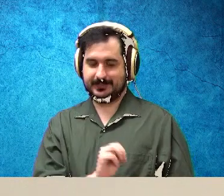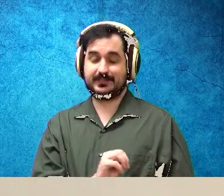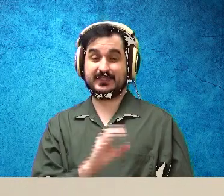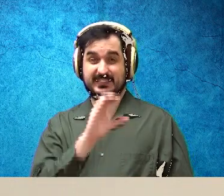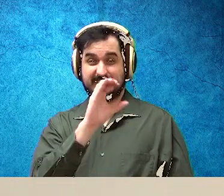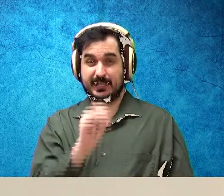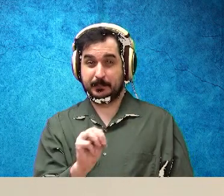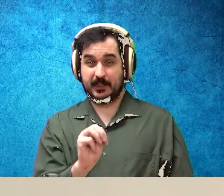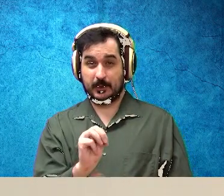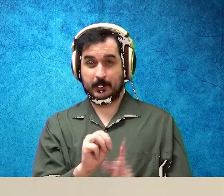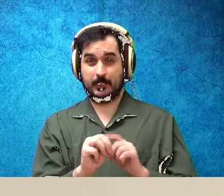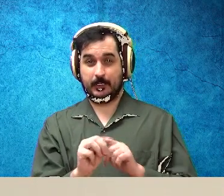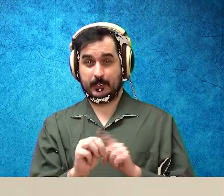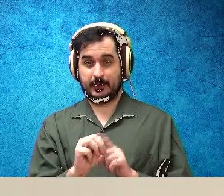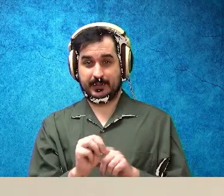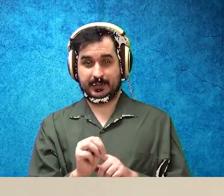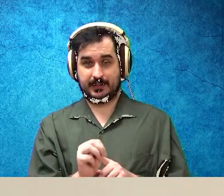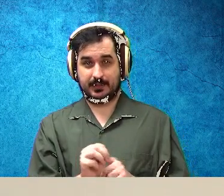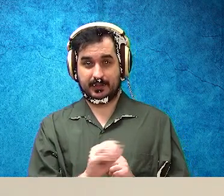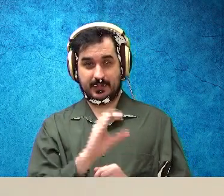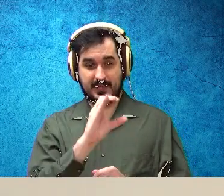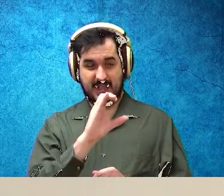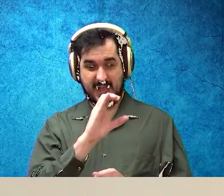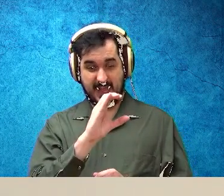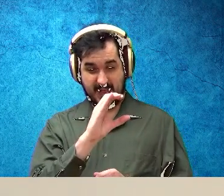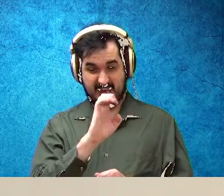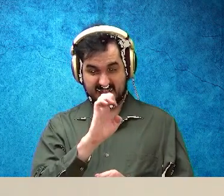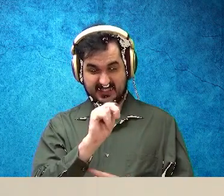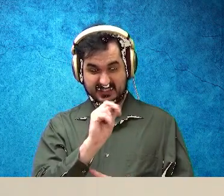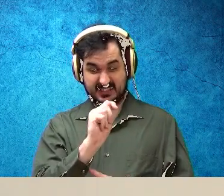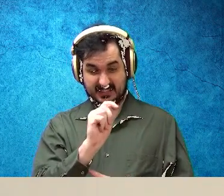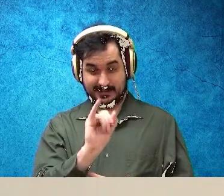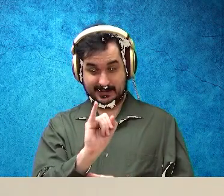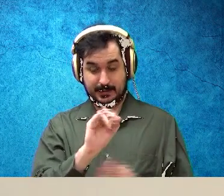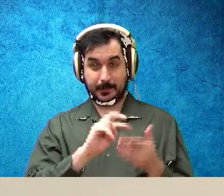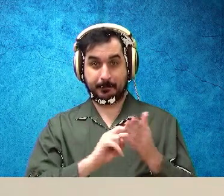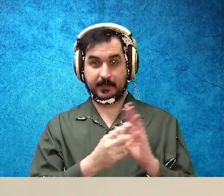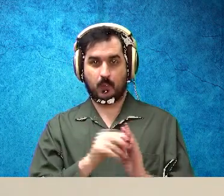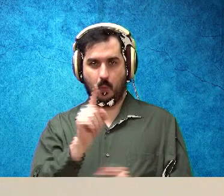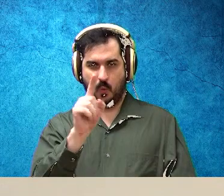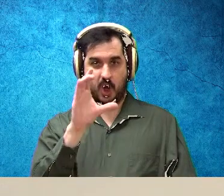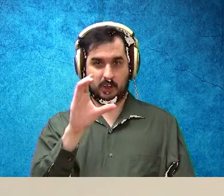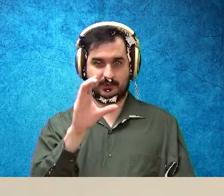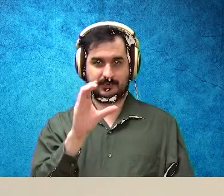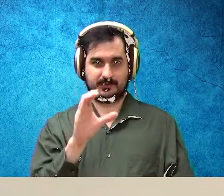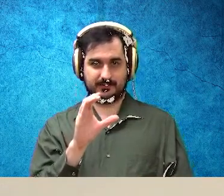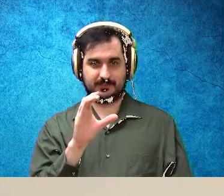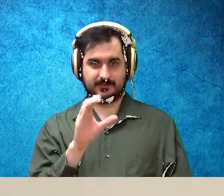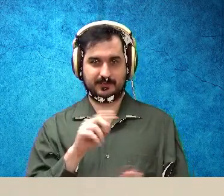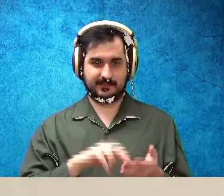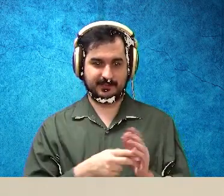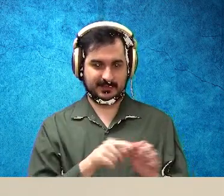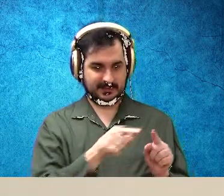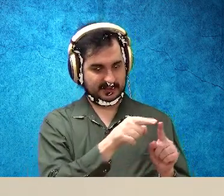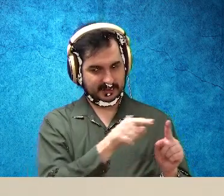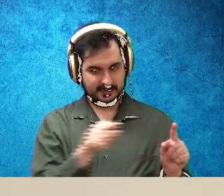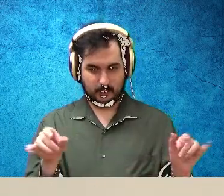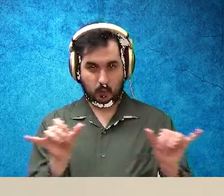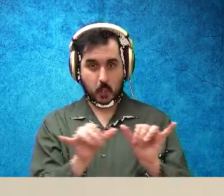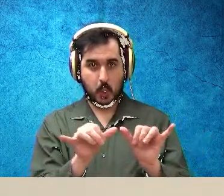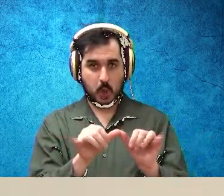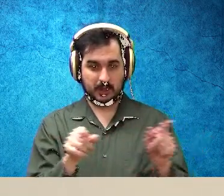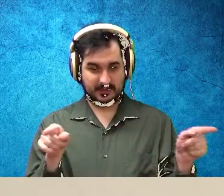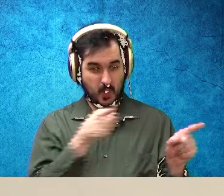centimeter. Centi means 100. So this would be 100 little ticks on your ruler. Okay?